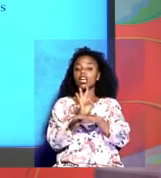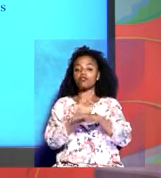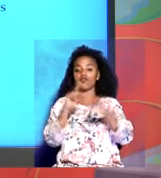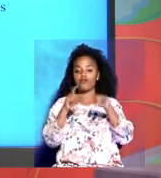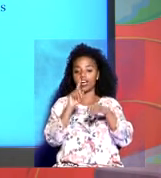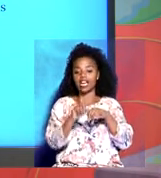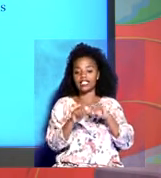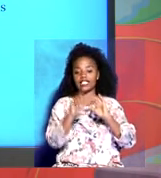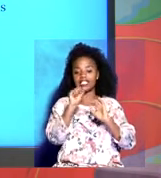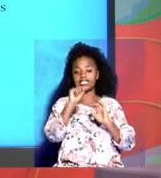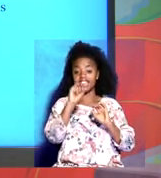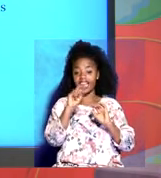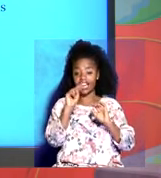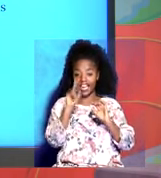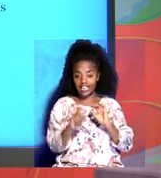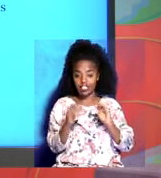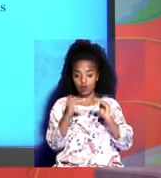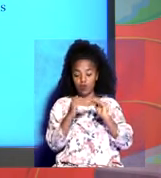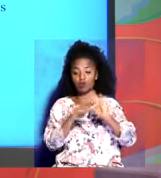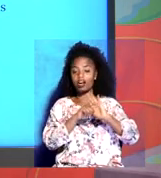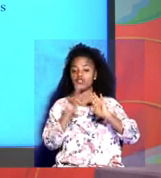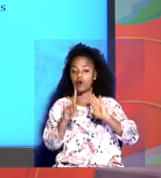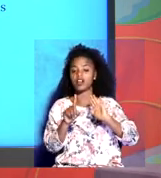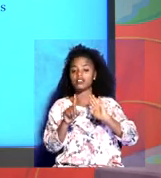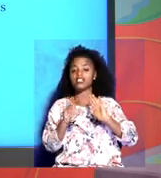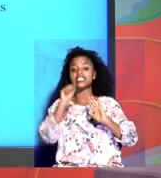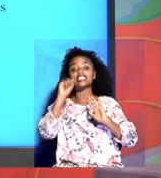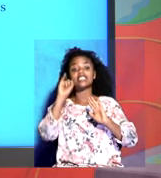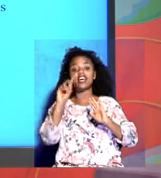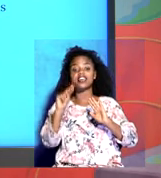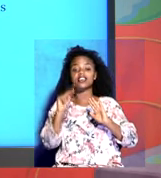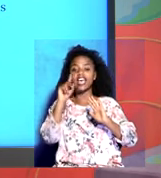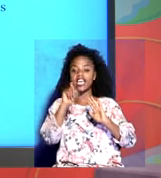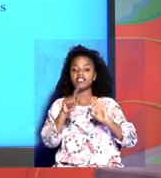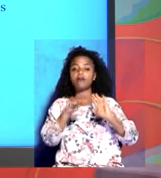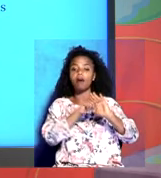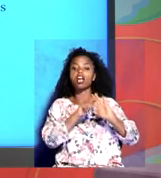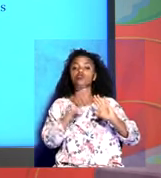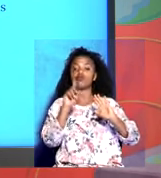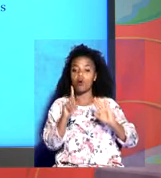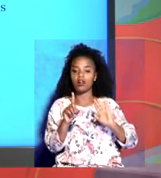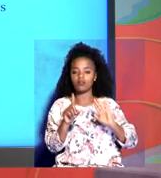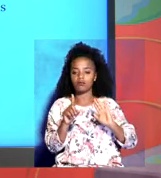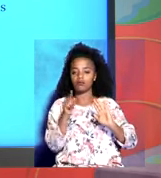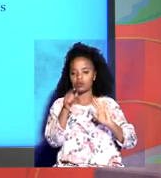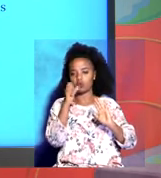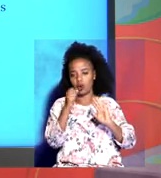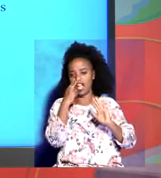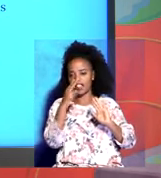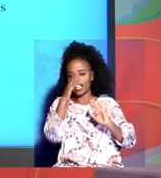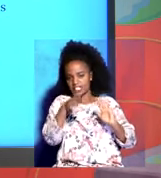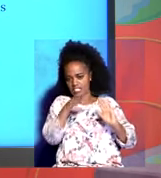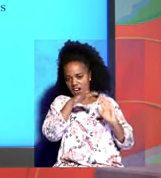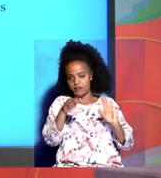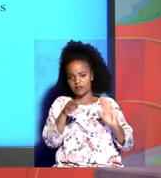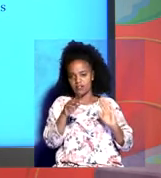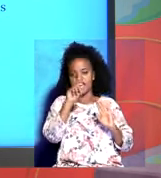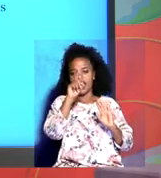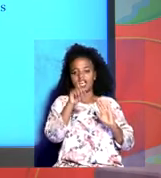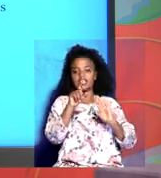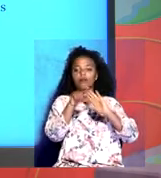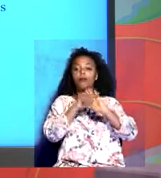to minus 1, sine x will be minus 1 at minus pi over 2. You can see this one. For x minus pi over